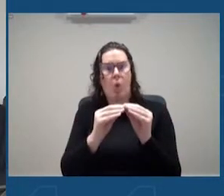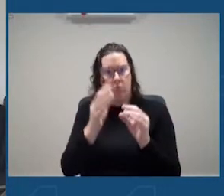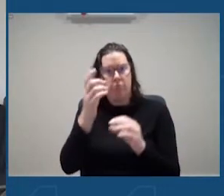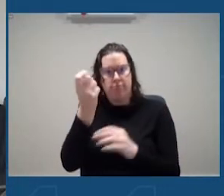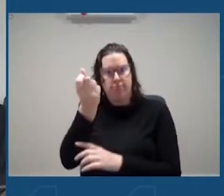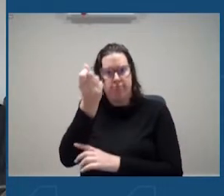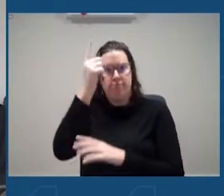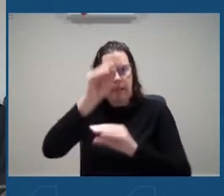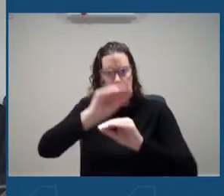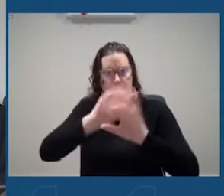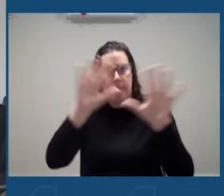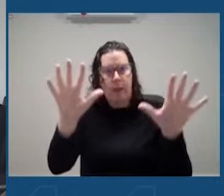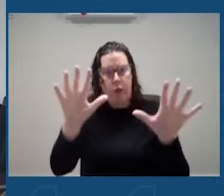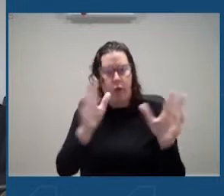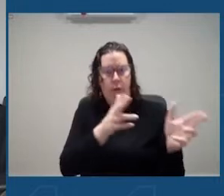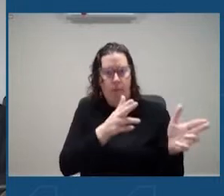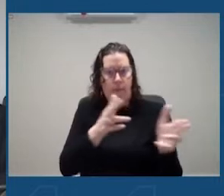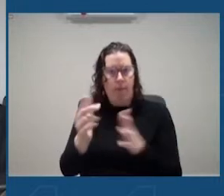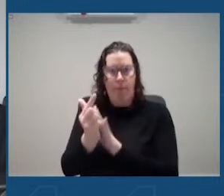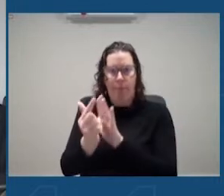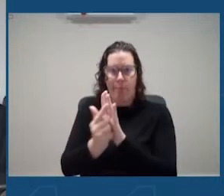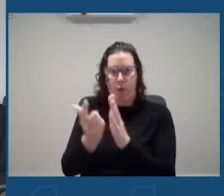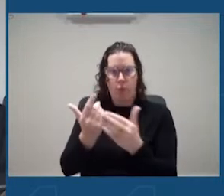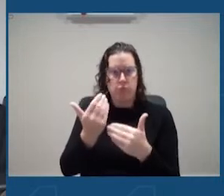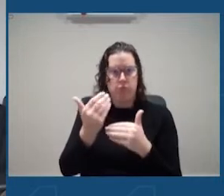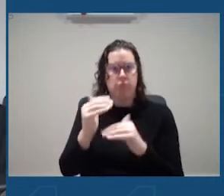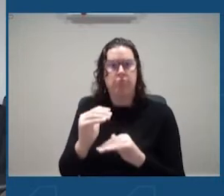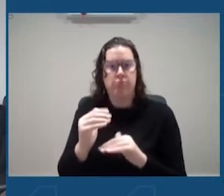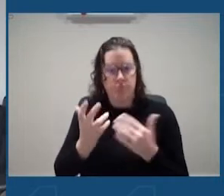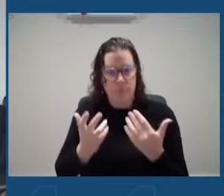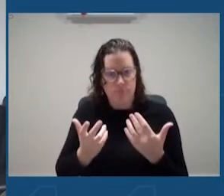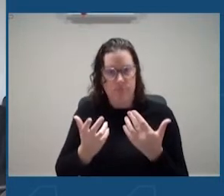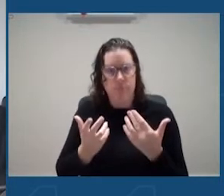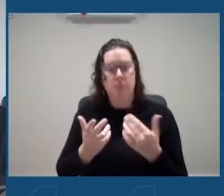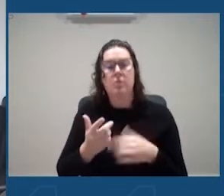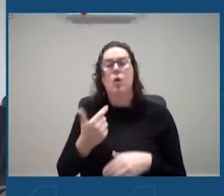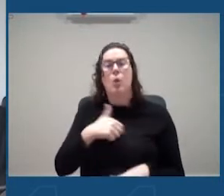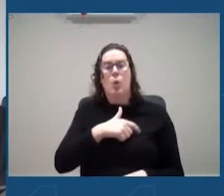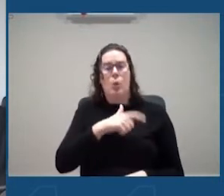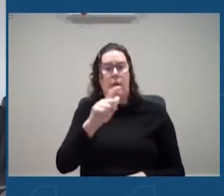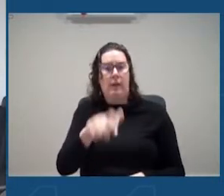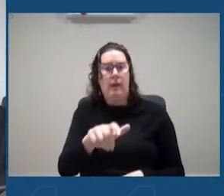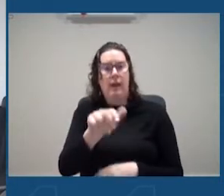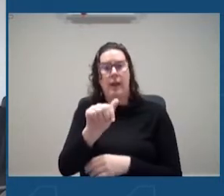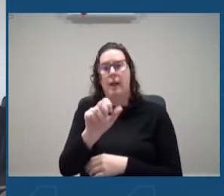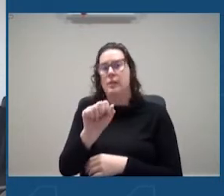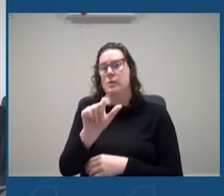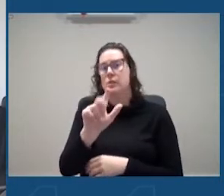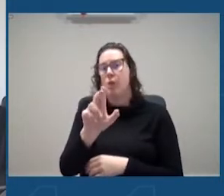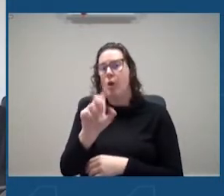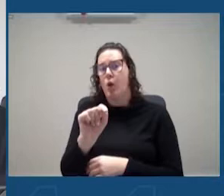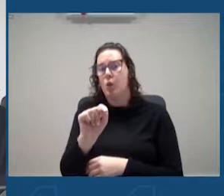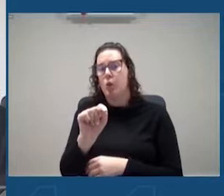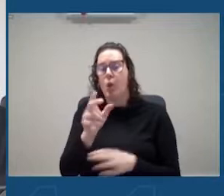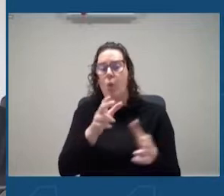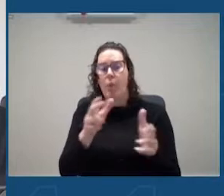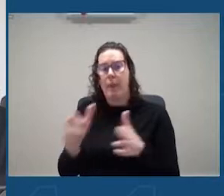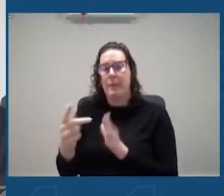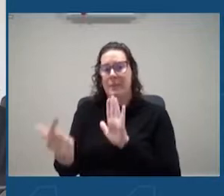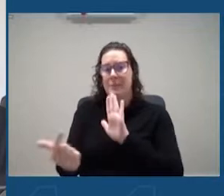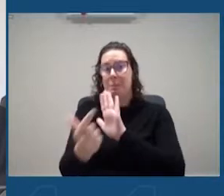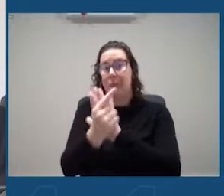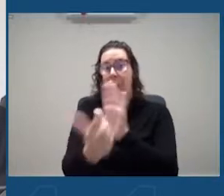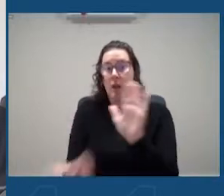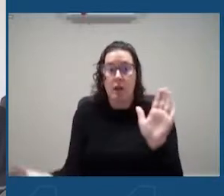gun reform in this nation. We need an assault weapons ban again in this